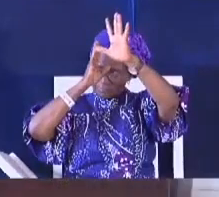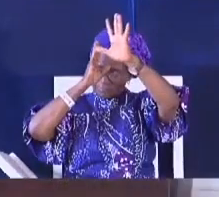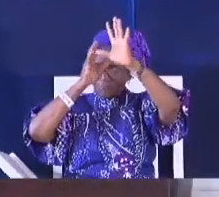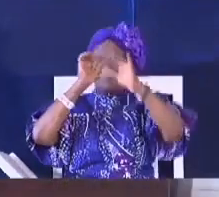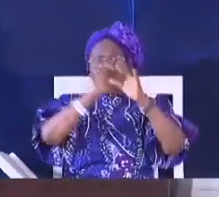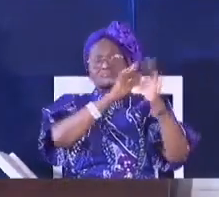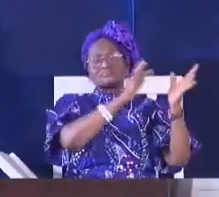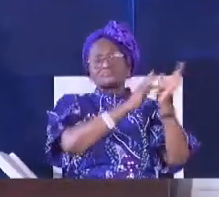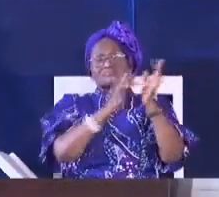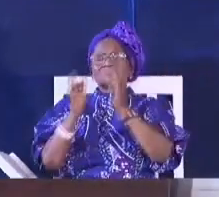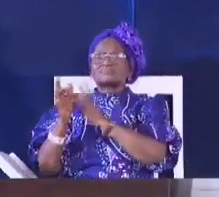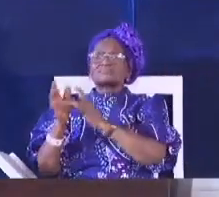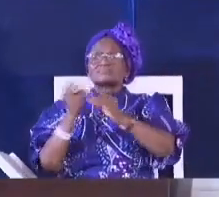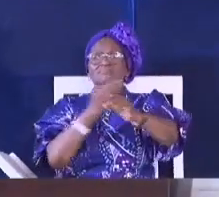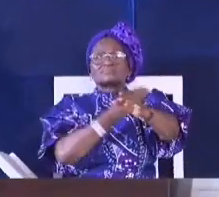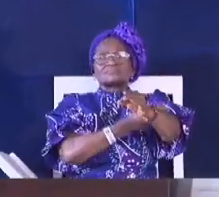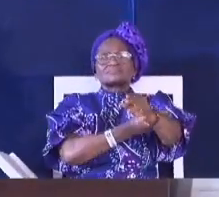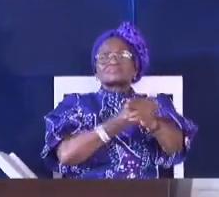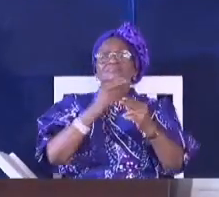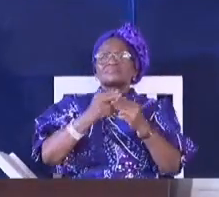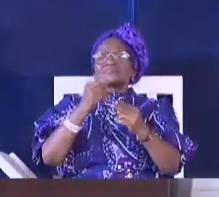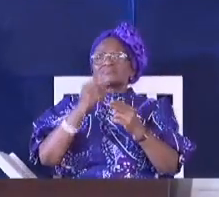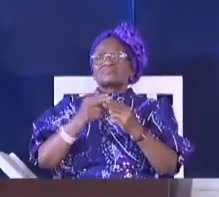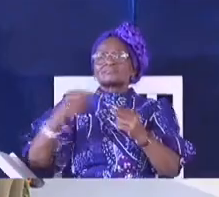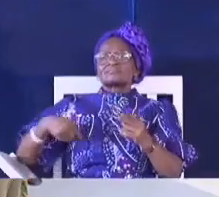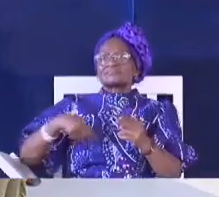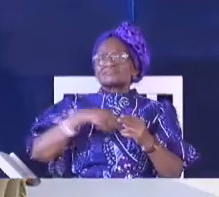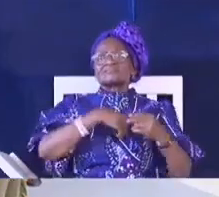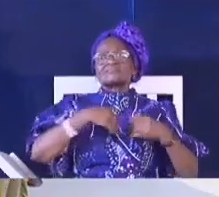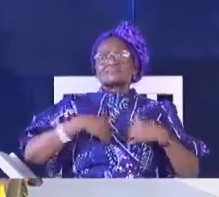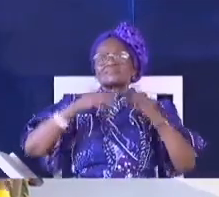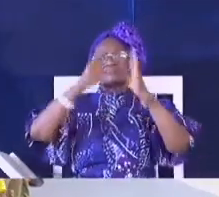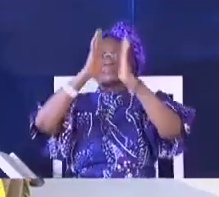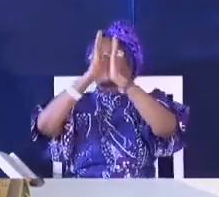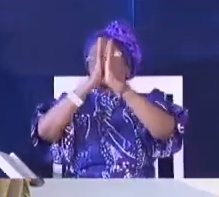In Jesus' mighty name, we have prayed.